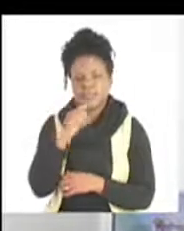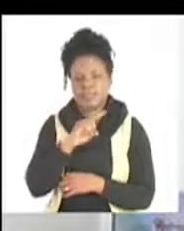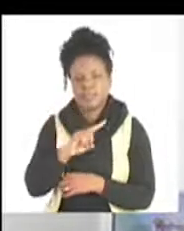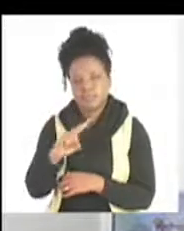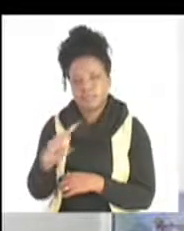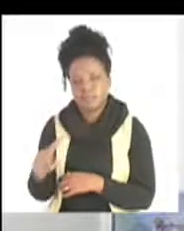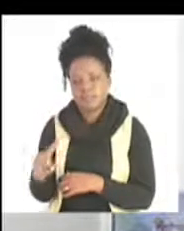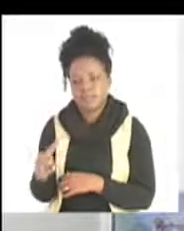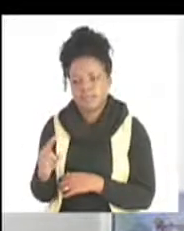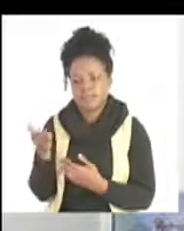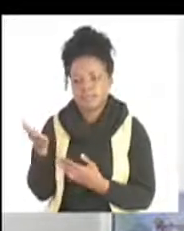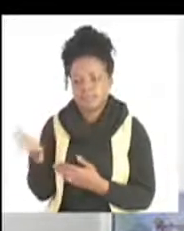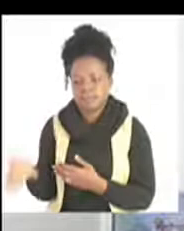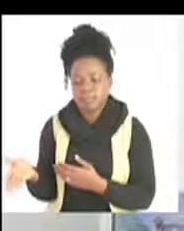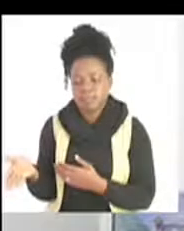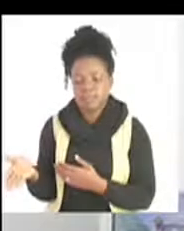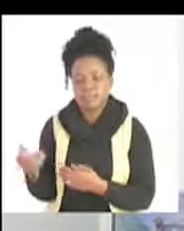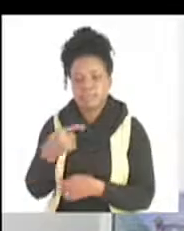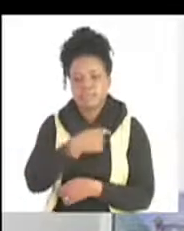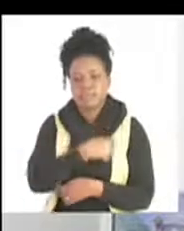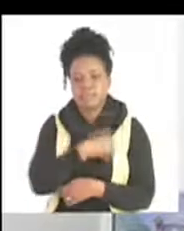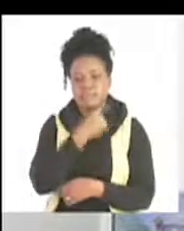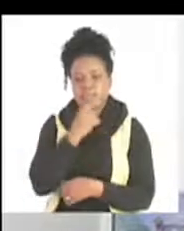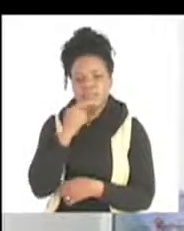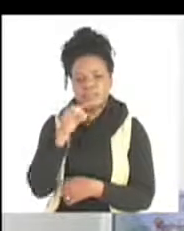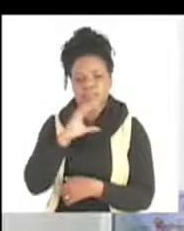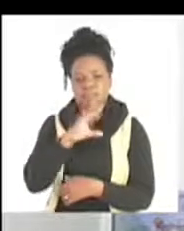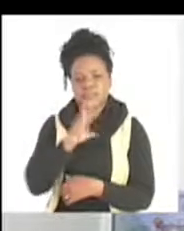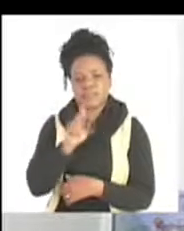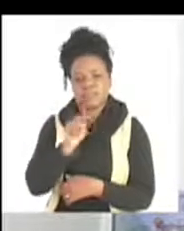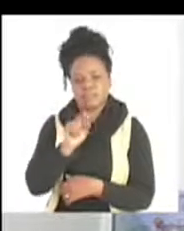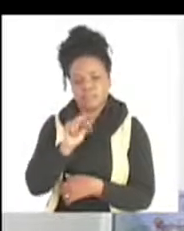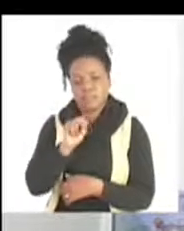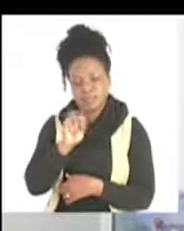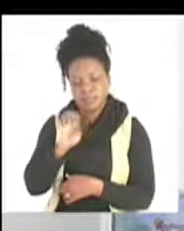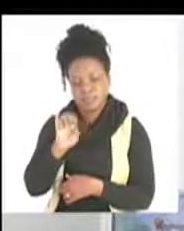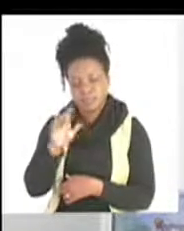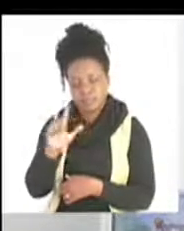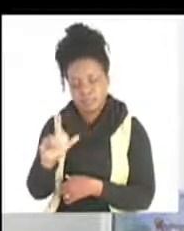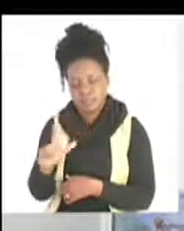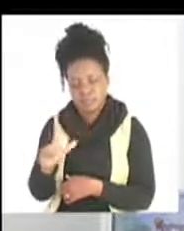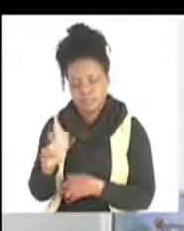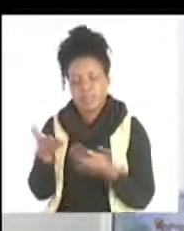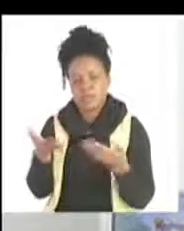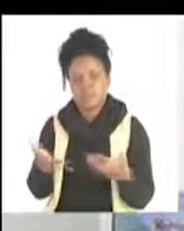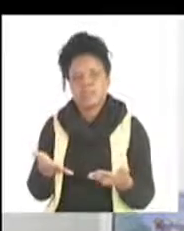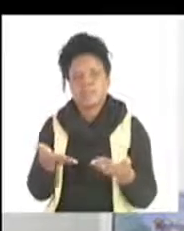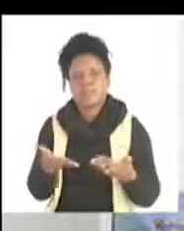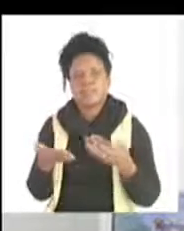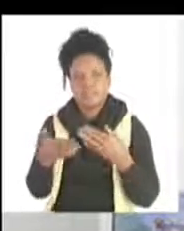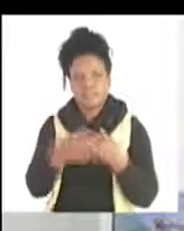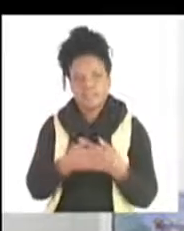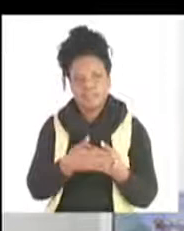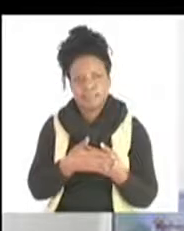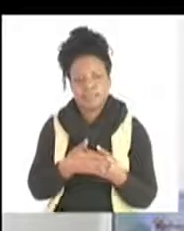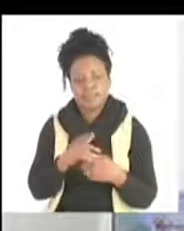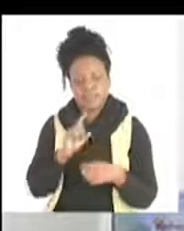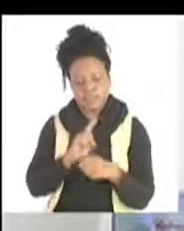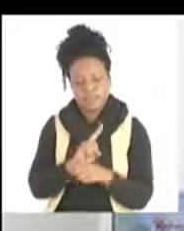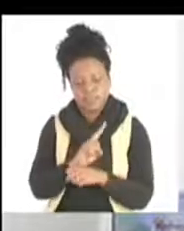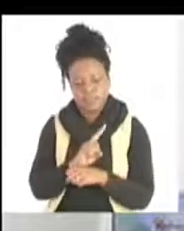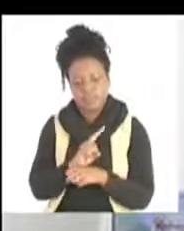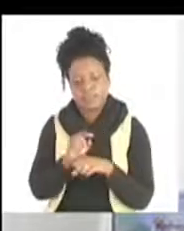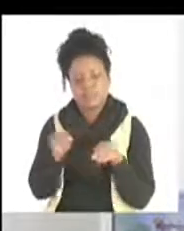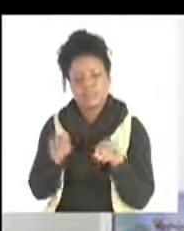In my class today, I have Chanel. Chanel, good morning and welcome back to our class. But before we start